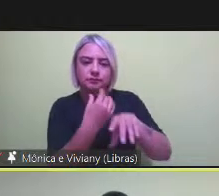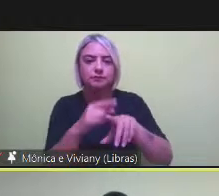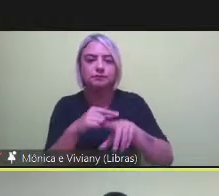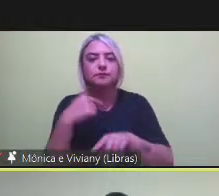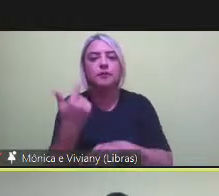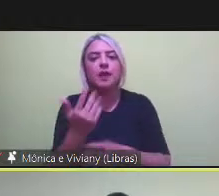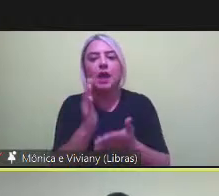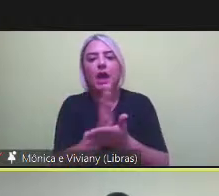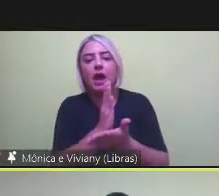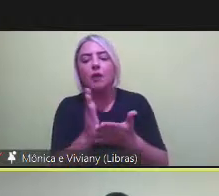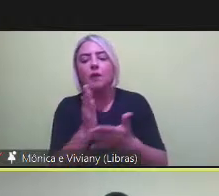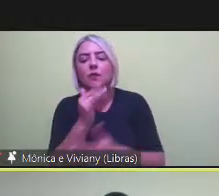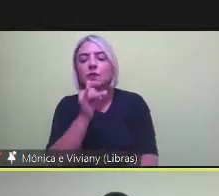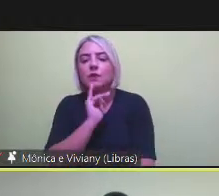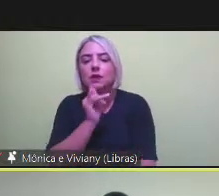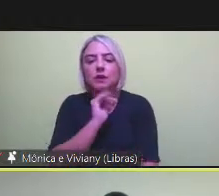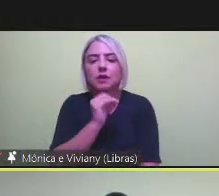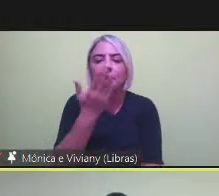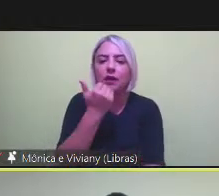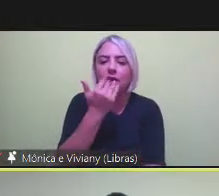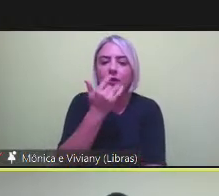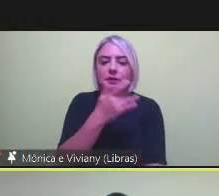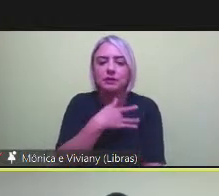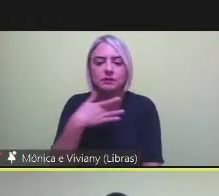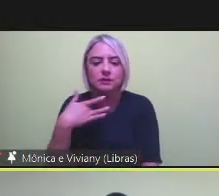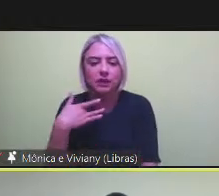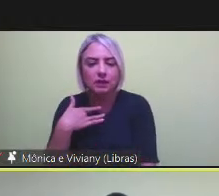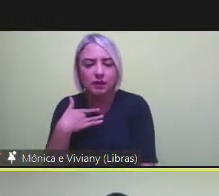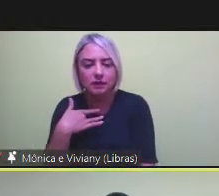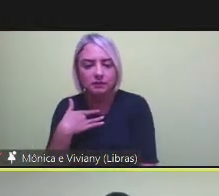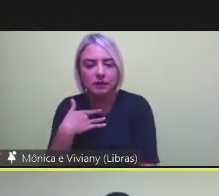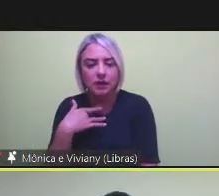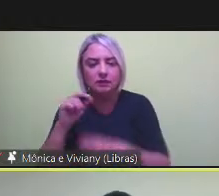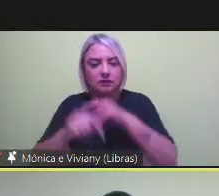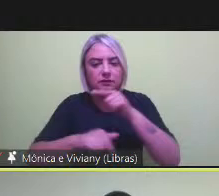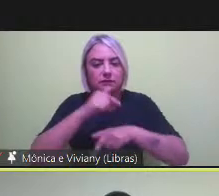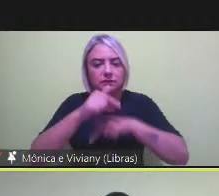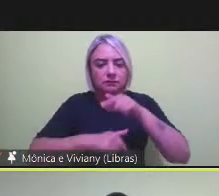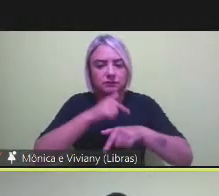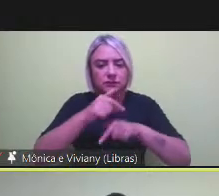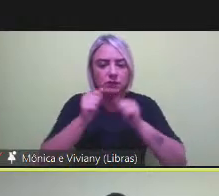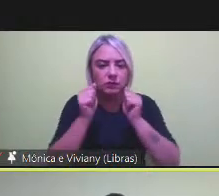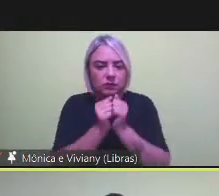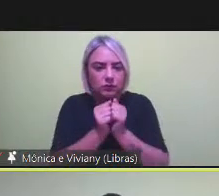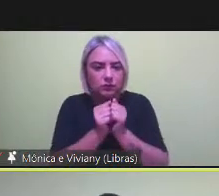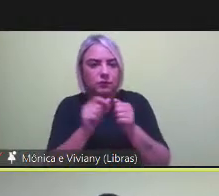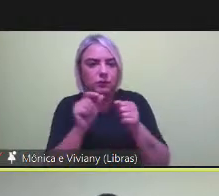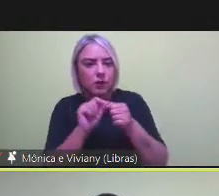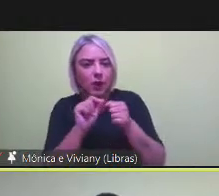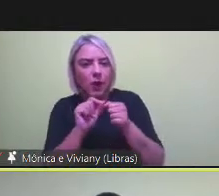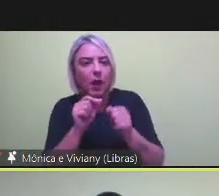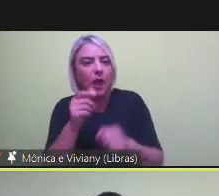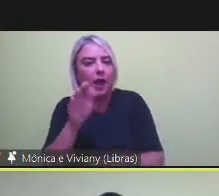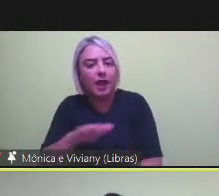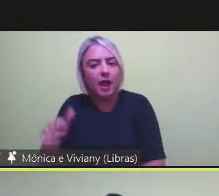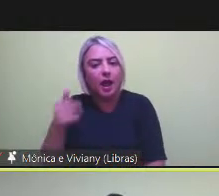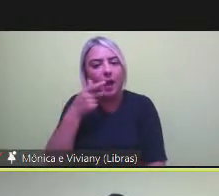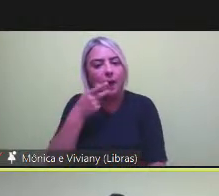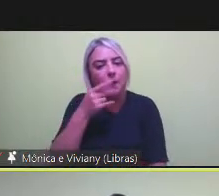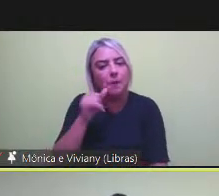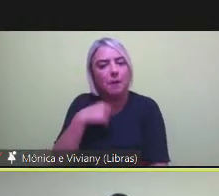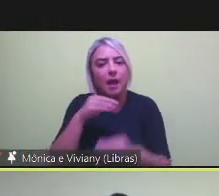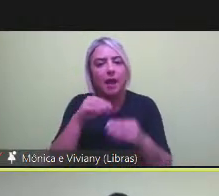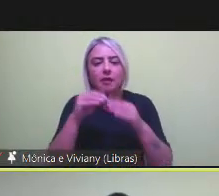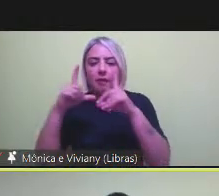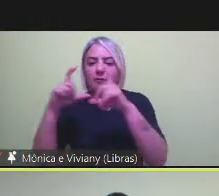remotely. So here are just a few examples of healthy eating. So kids worked with their